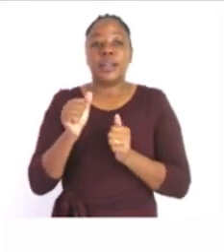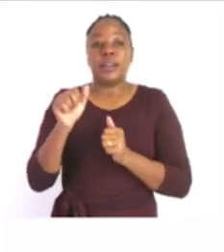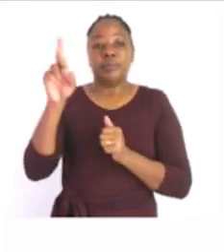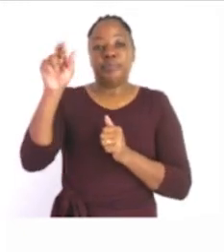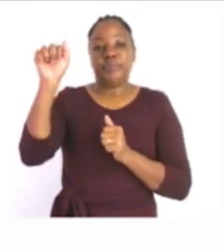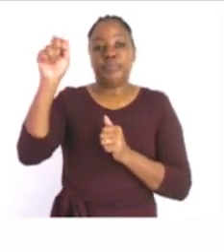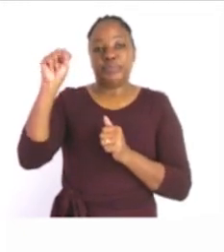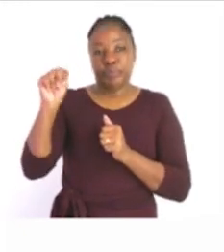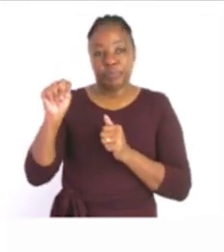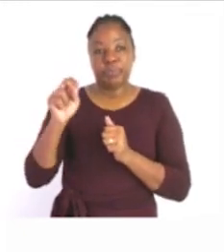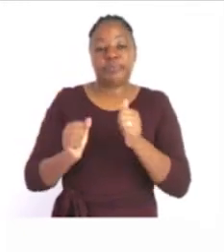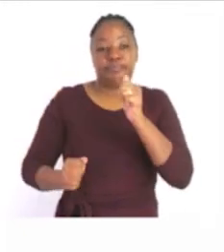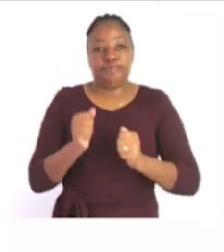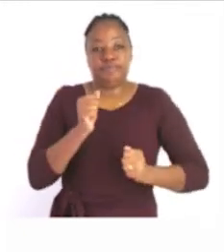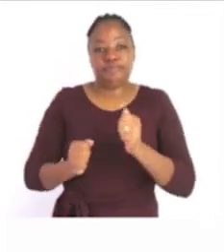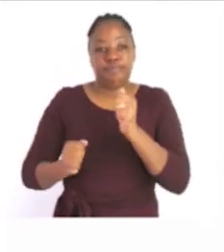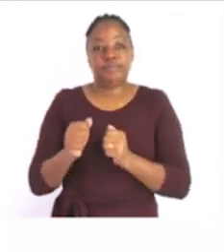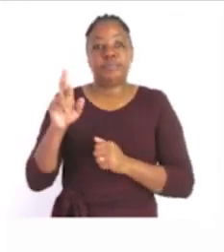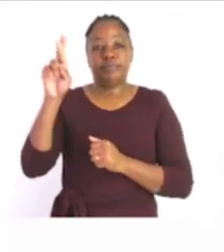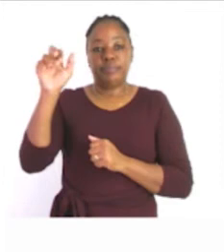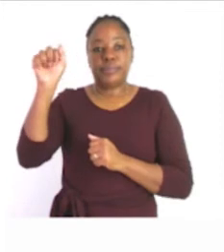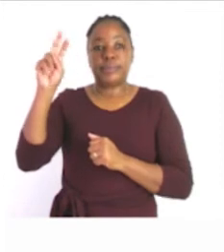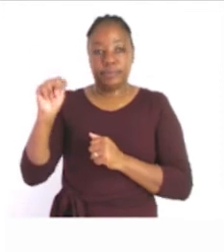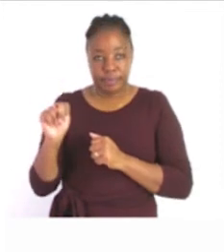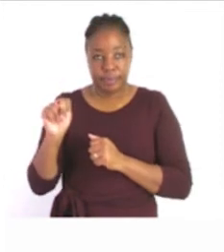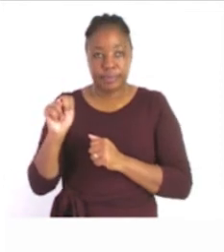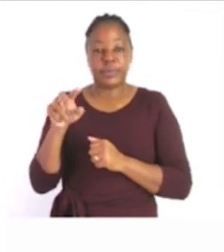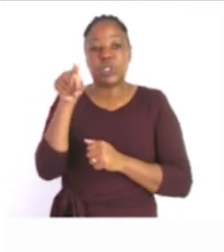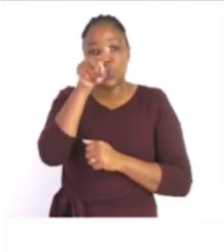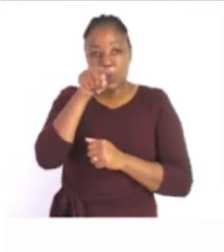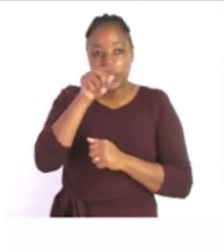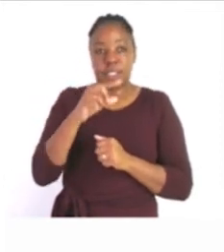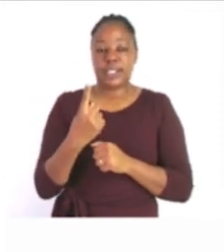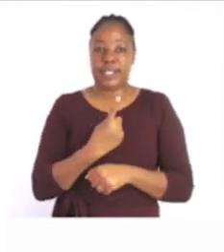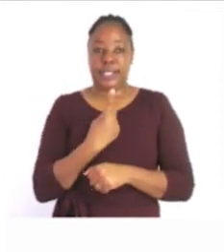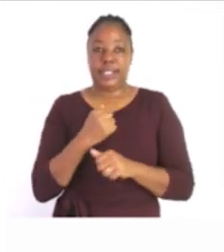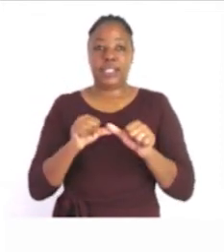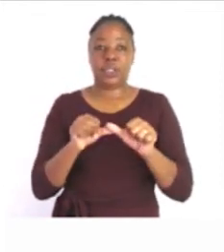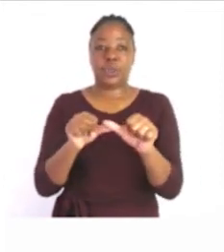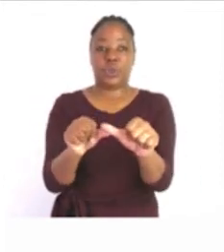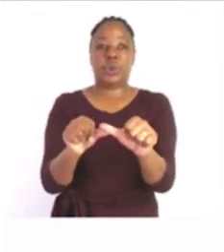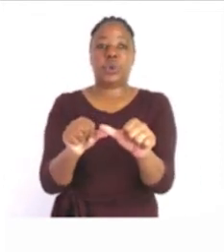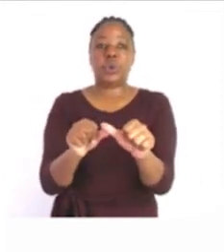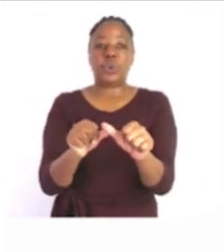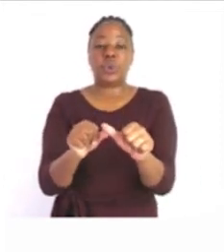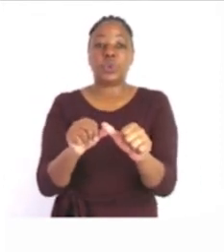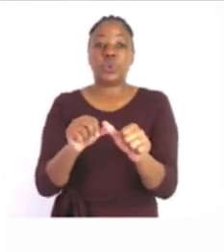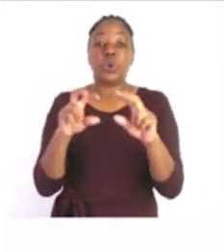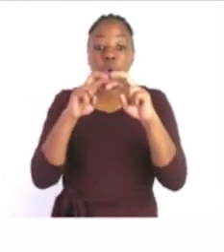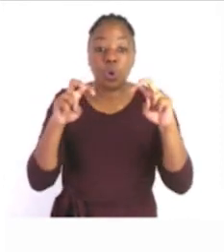circle the word ran. I want you to do this exercise by yourself. Take your time to read the